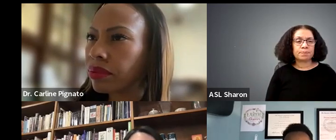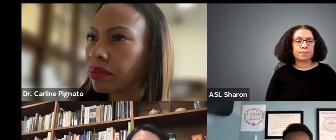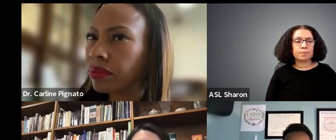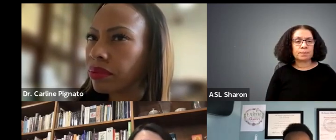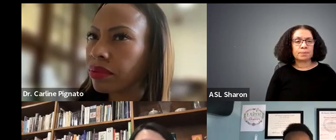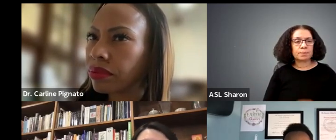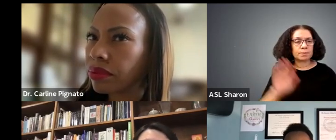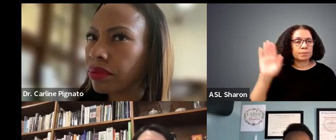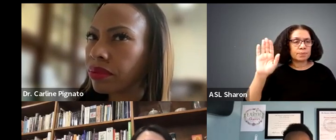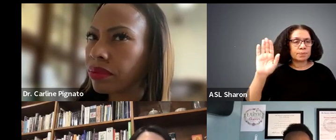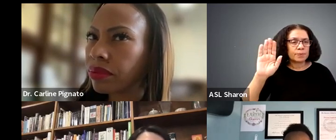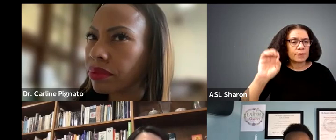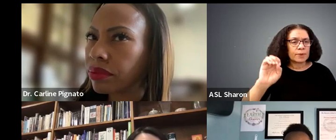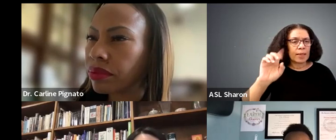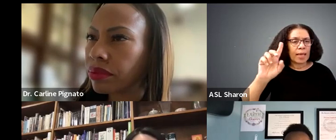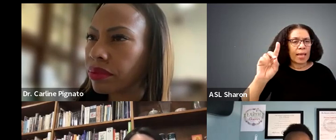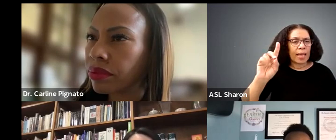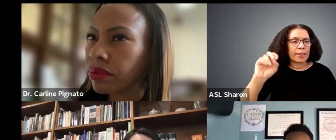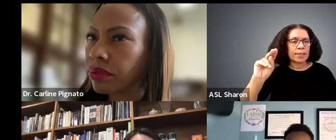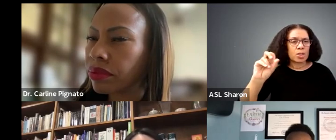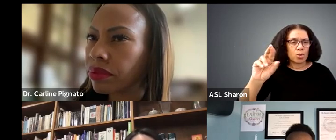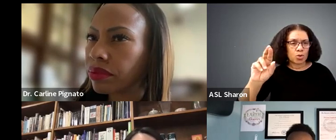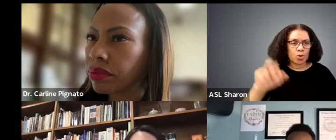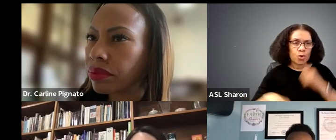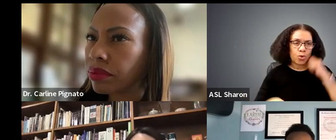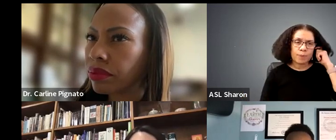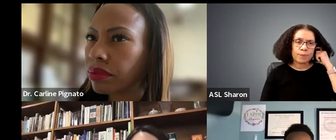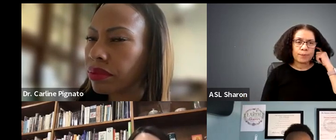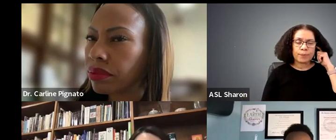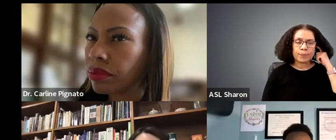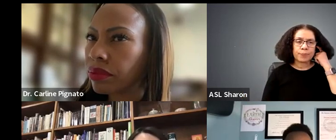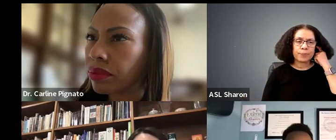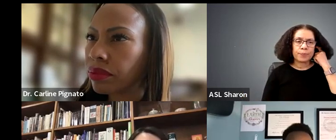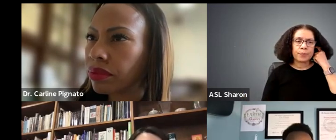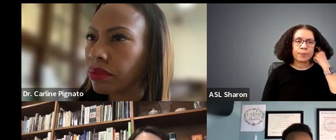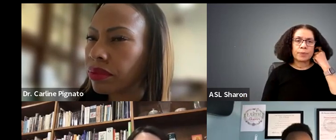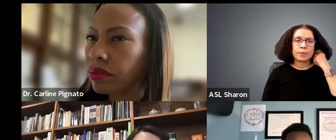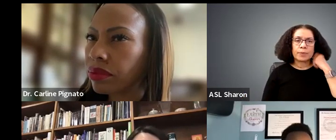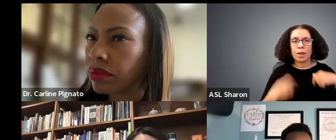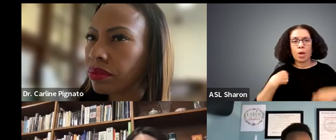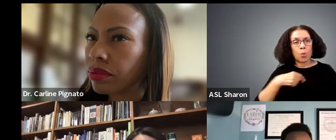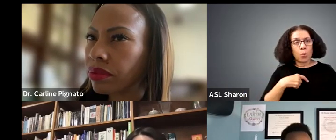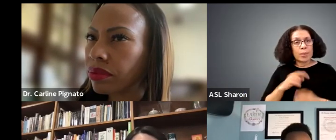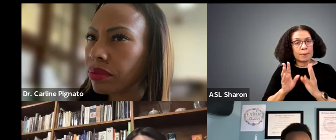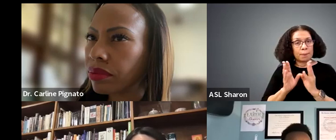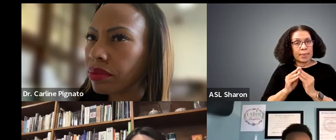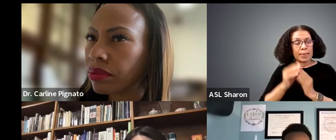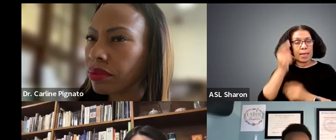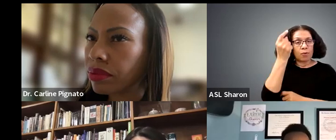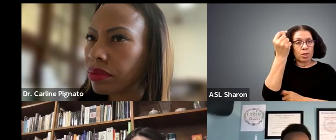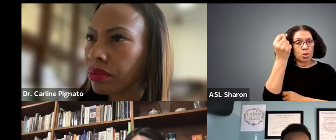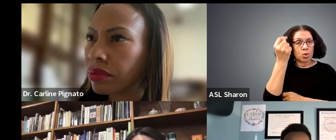So Elton, if I may, Mr. Fraley, we meet every Tuesday from 5:30